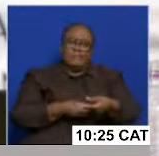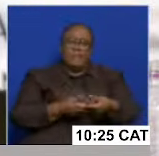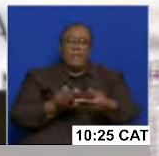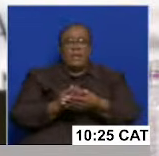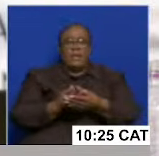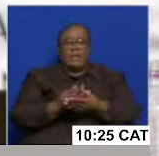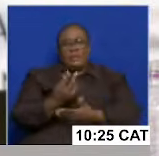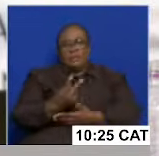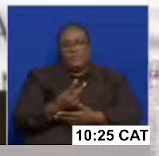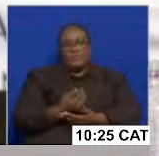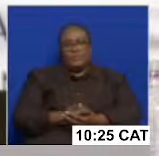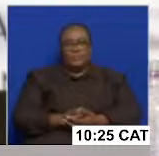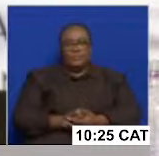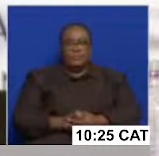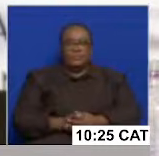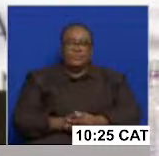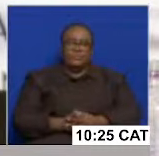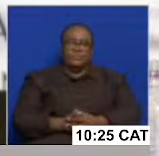Okay.